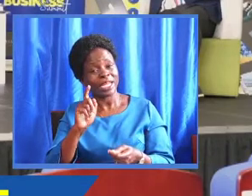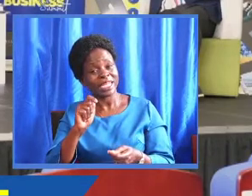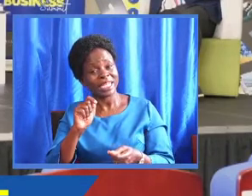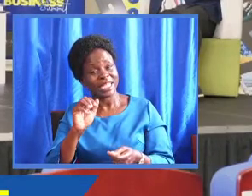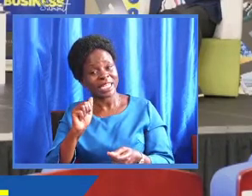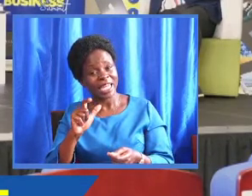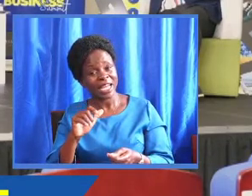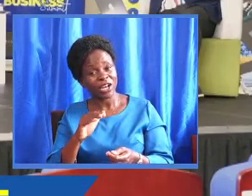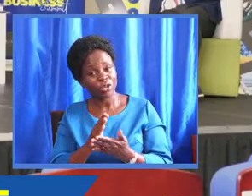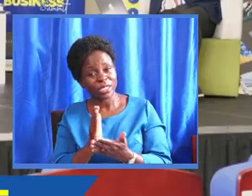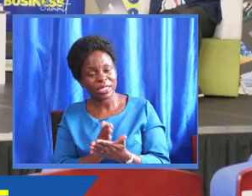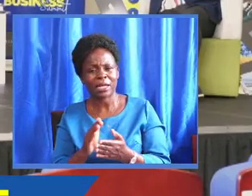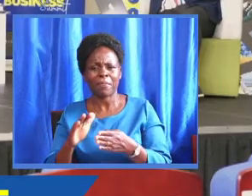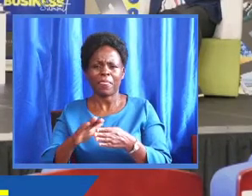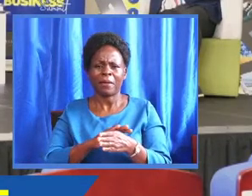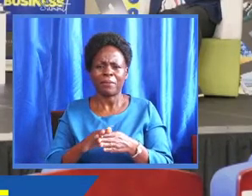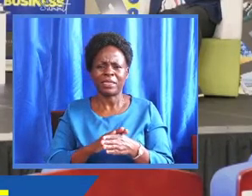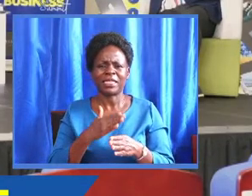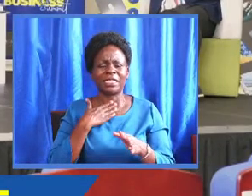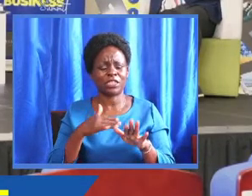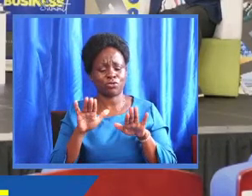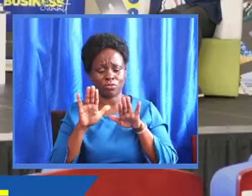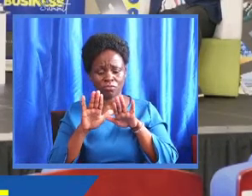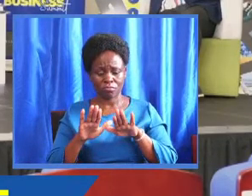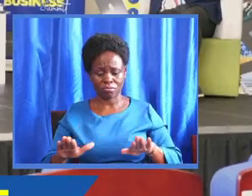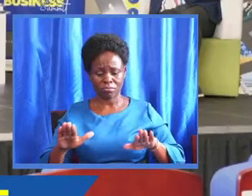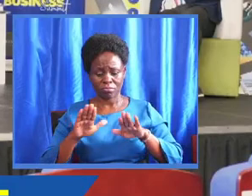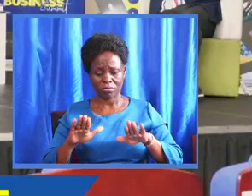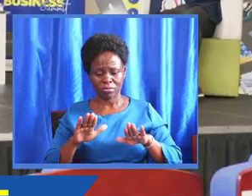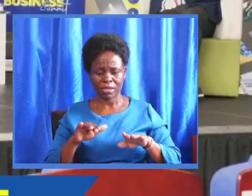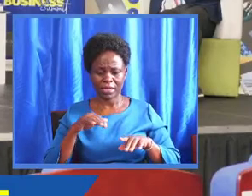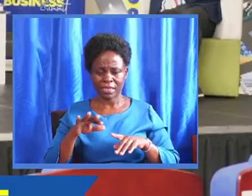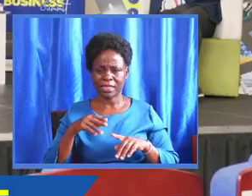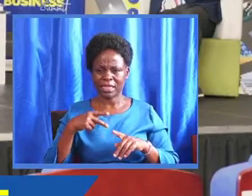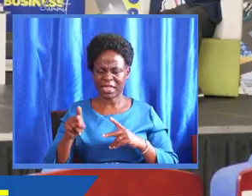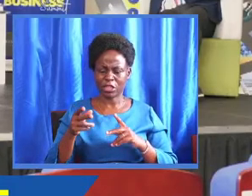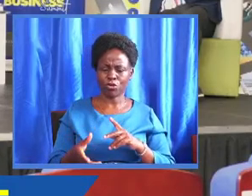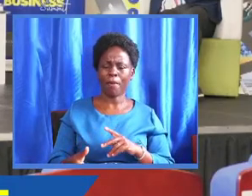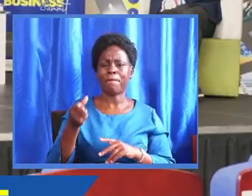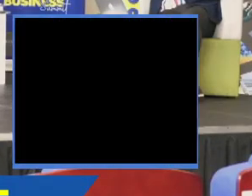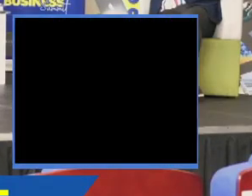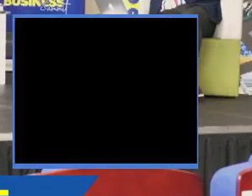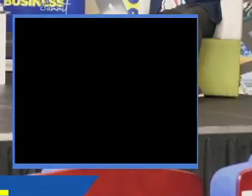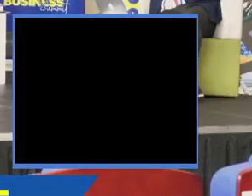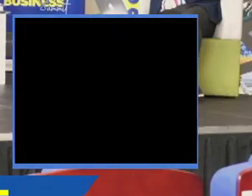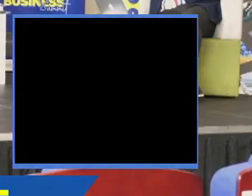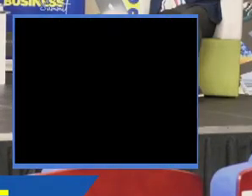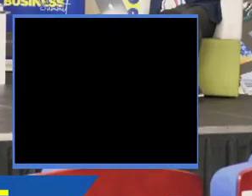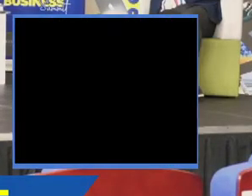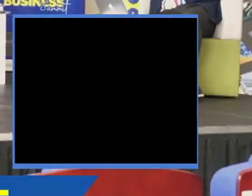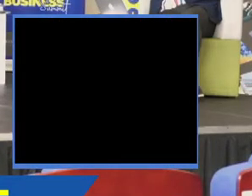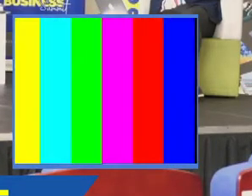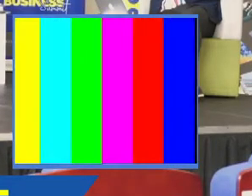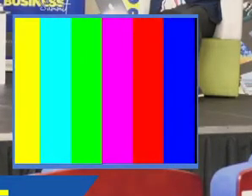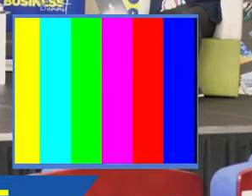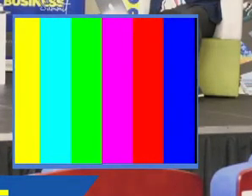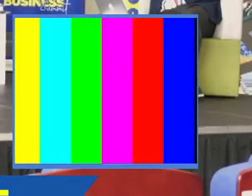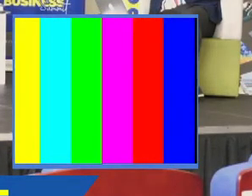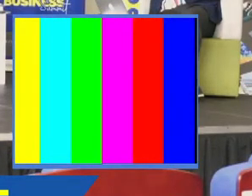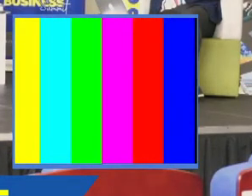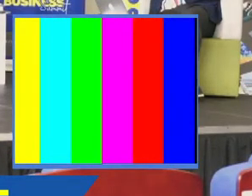Okay, business needs to stabilize and begin to pick up in earnest, because the office traders as